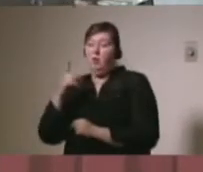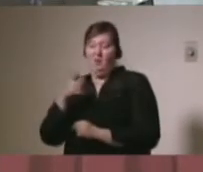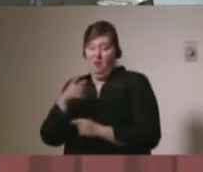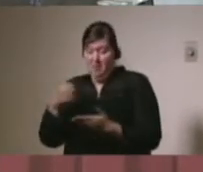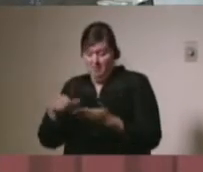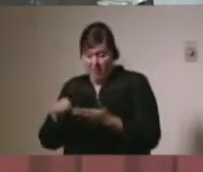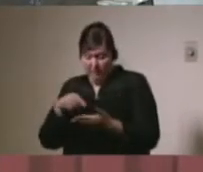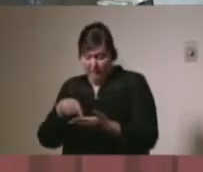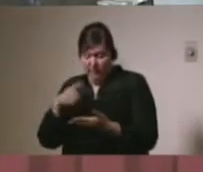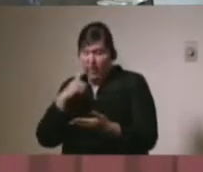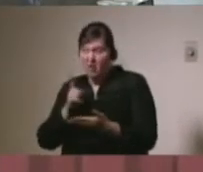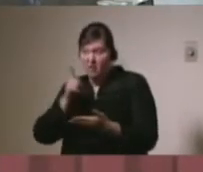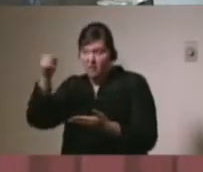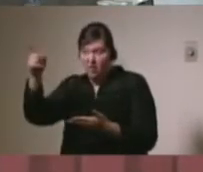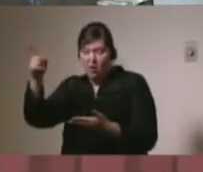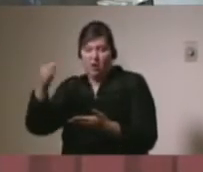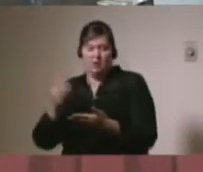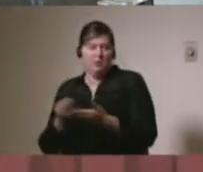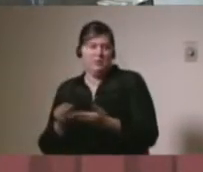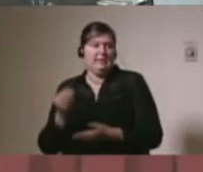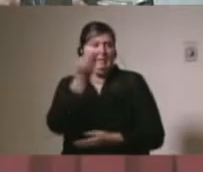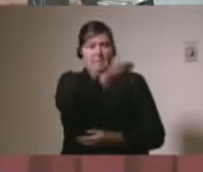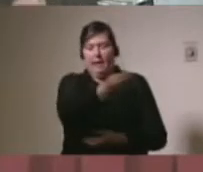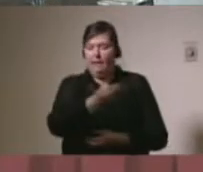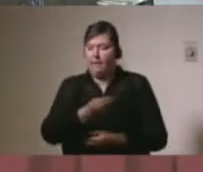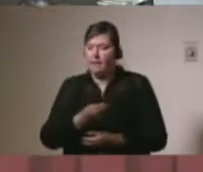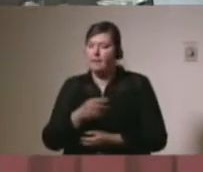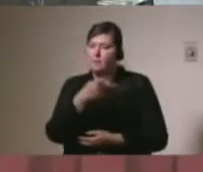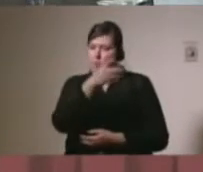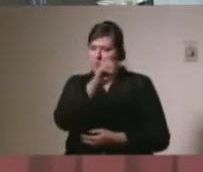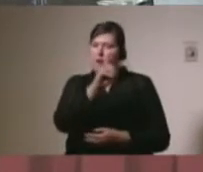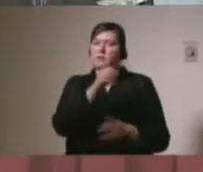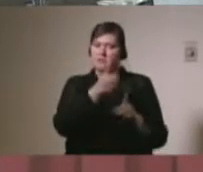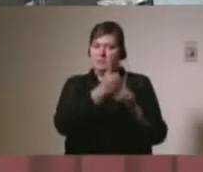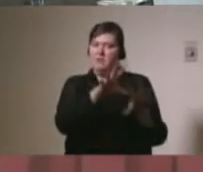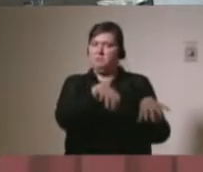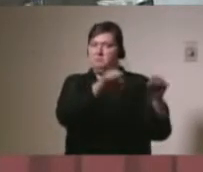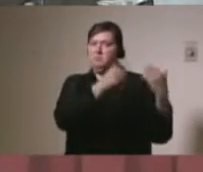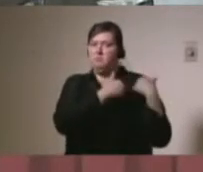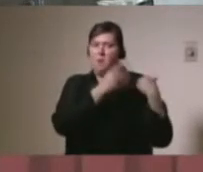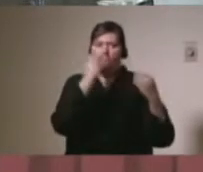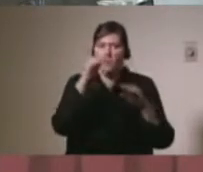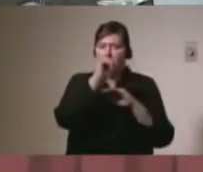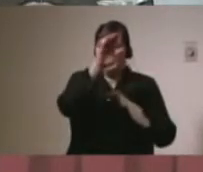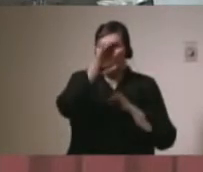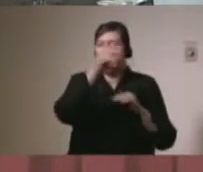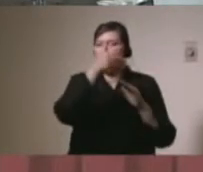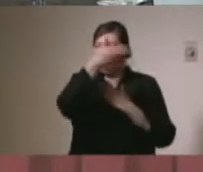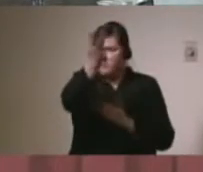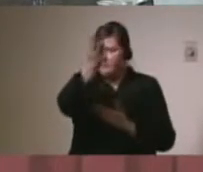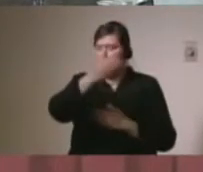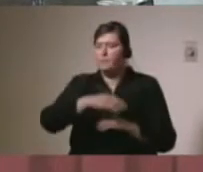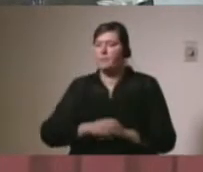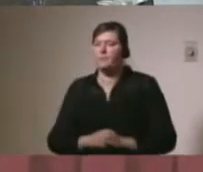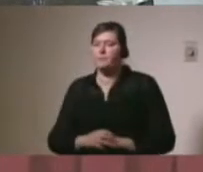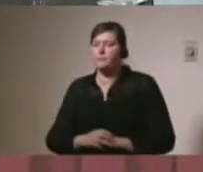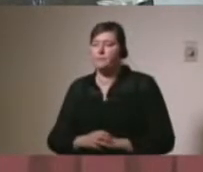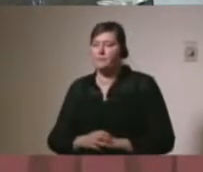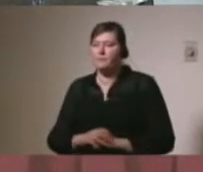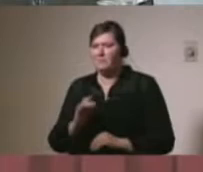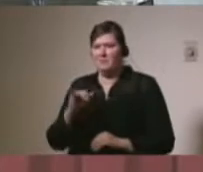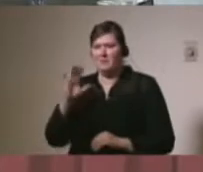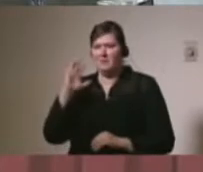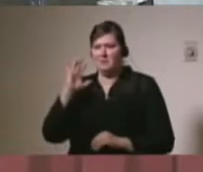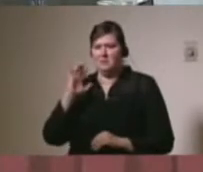and it's subsidised. So it's just crazy, absolutely crazy. New Zealand